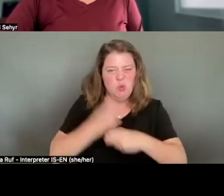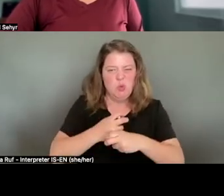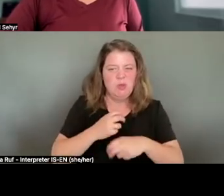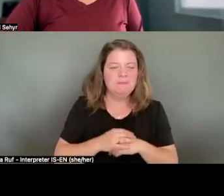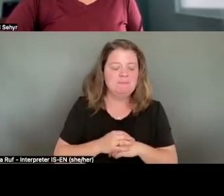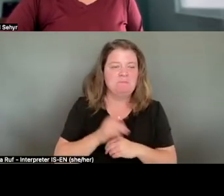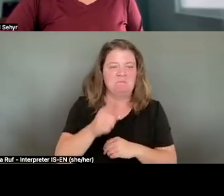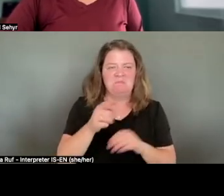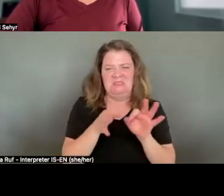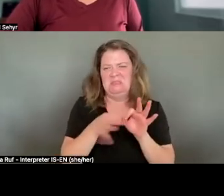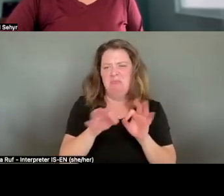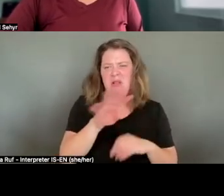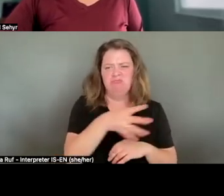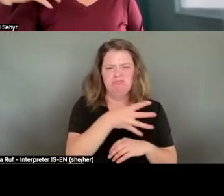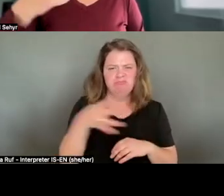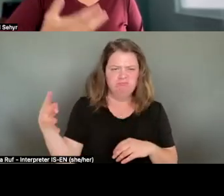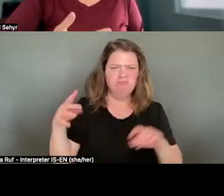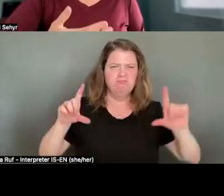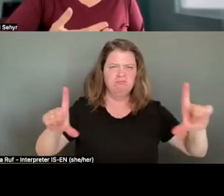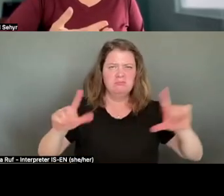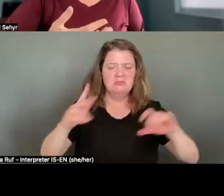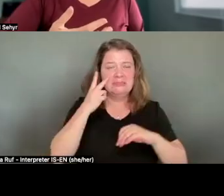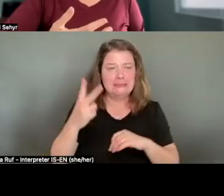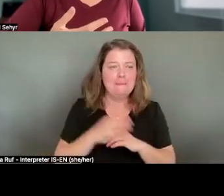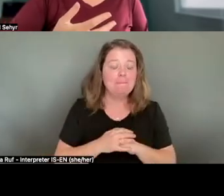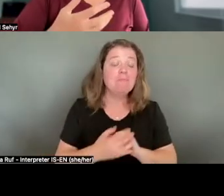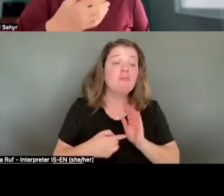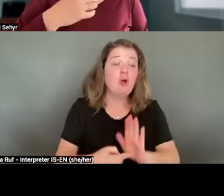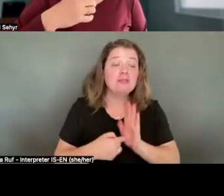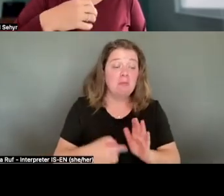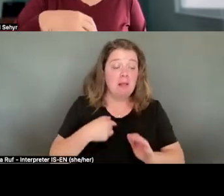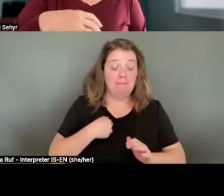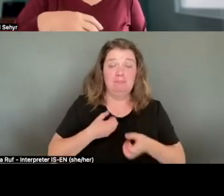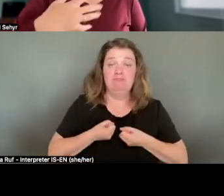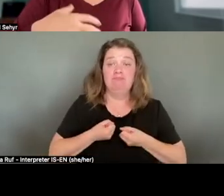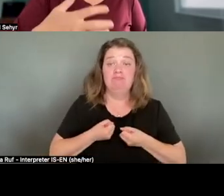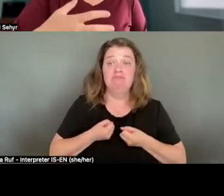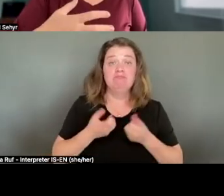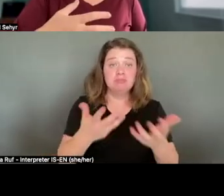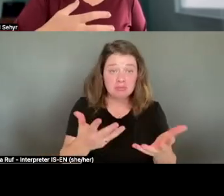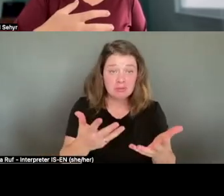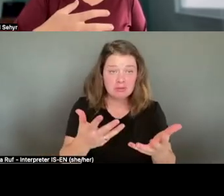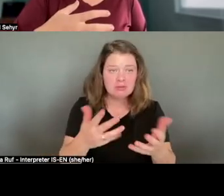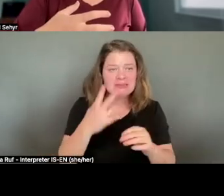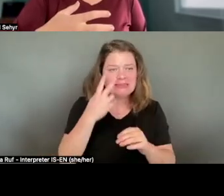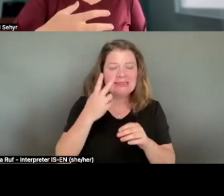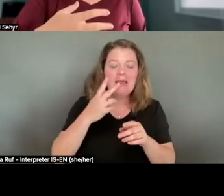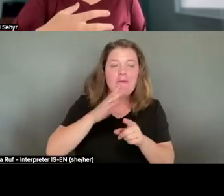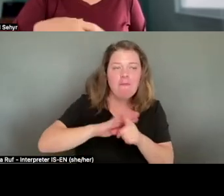For example, when a participant produced a sign that was phonologically